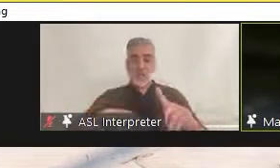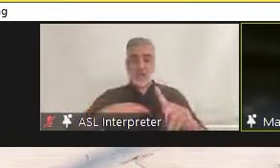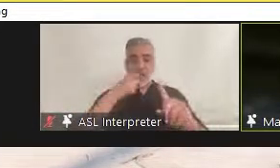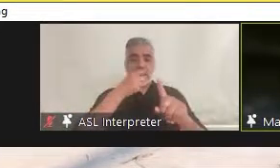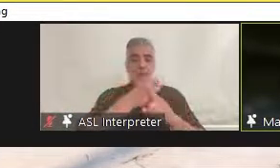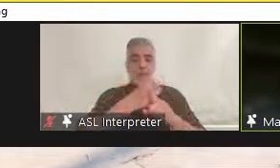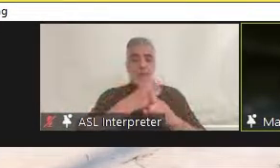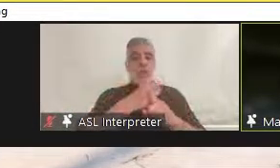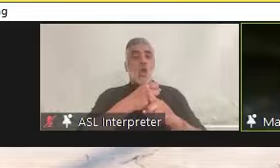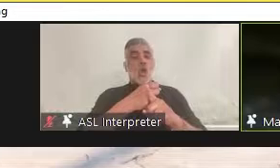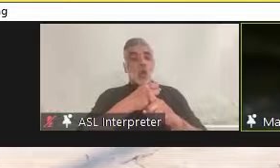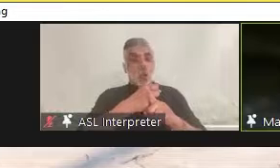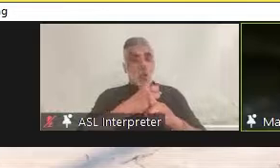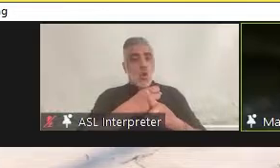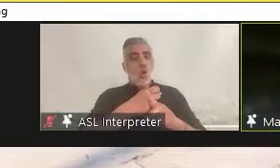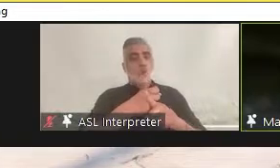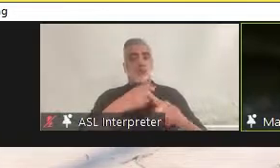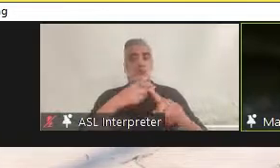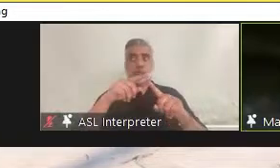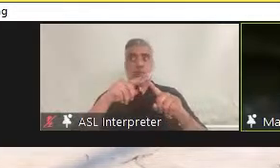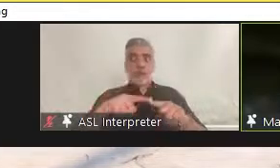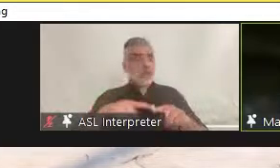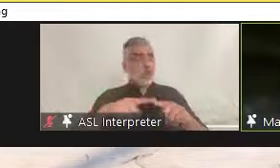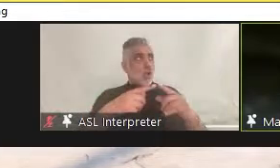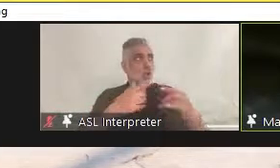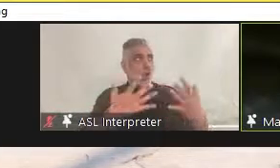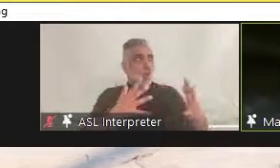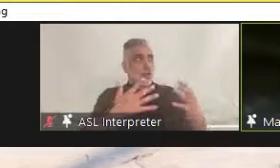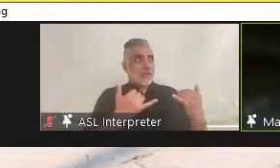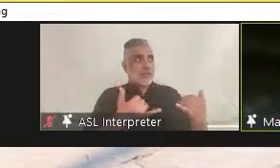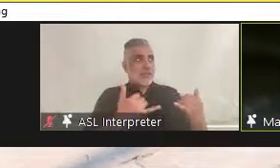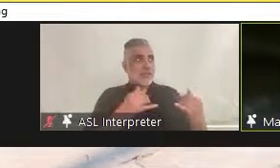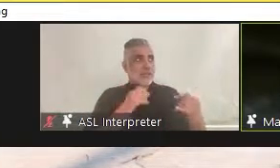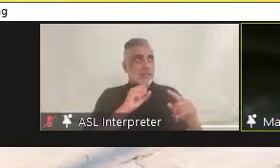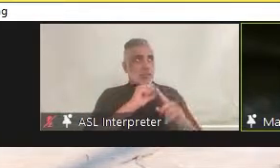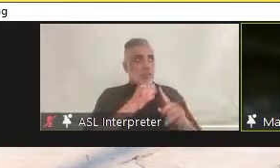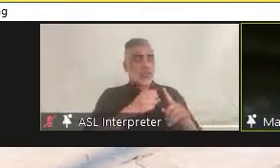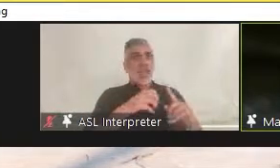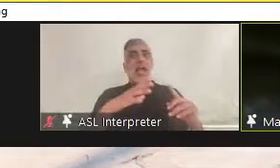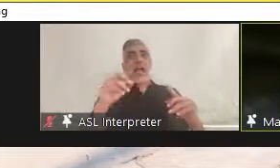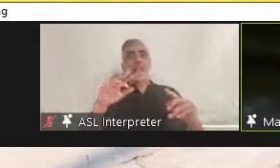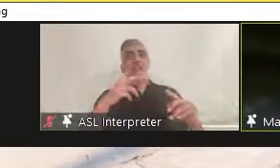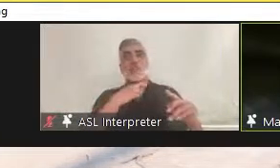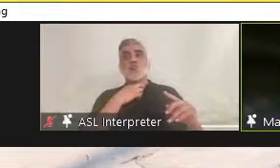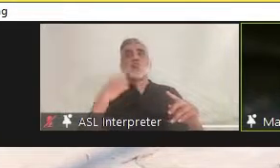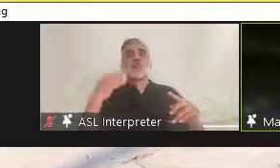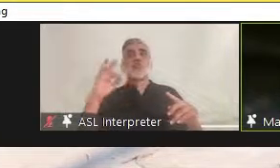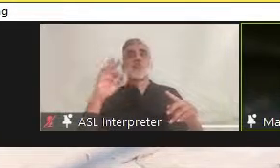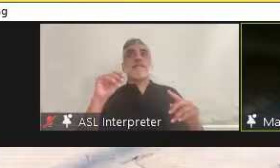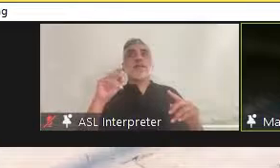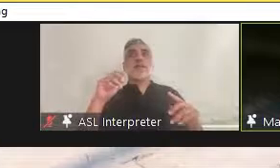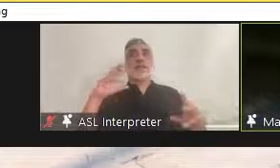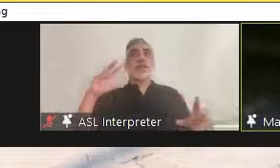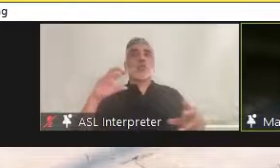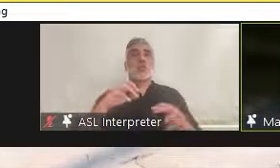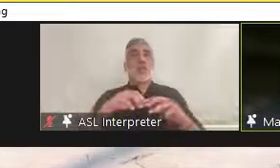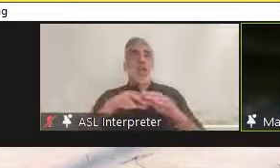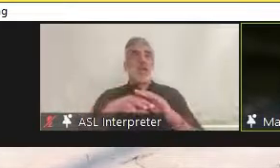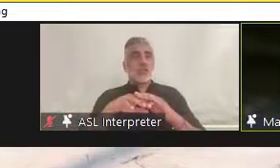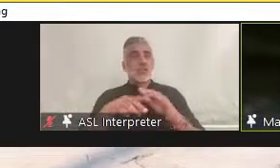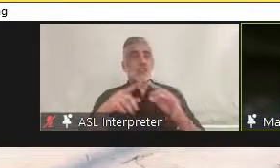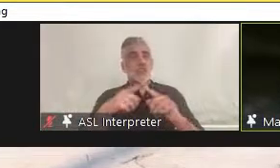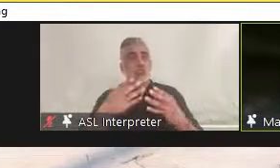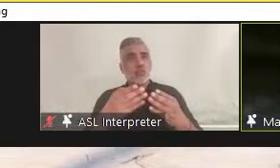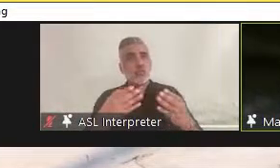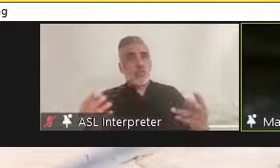are dependent on pre-existing conditions and underlying risk factors, including access to resources,